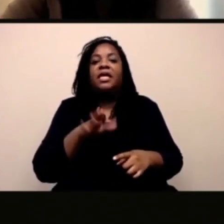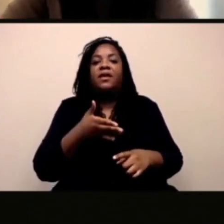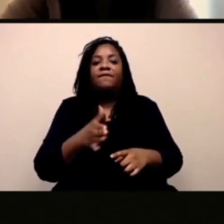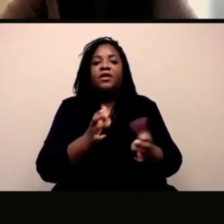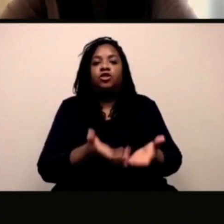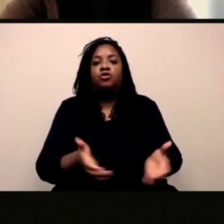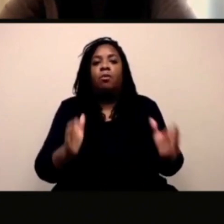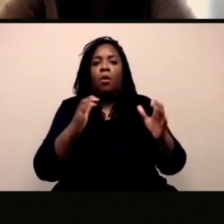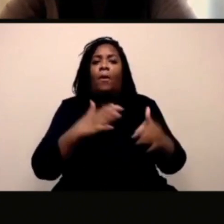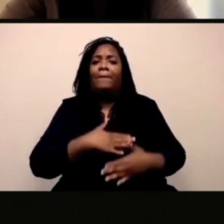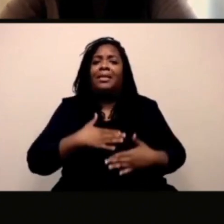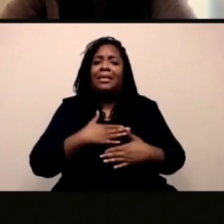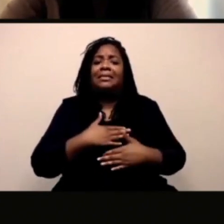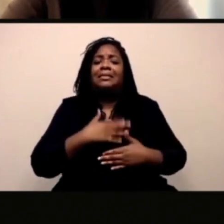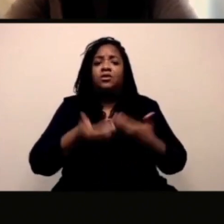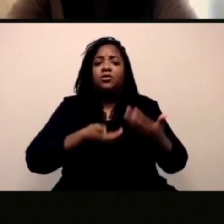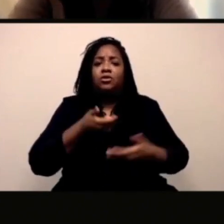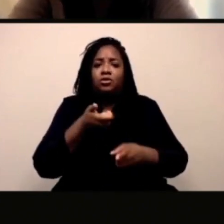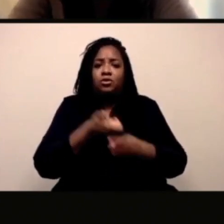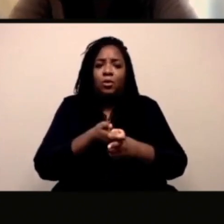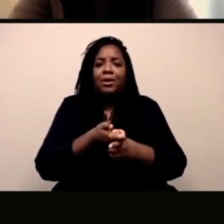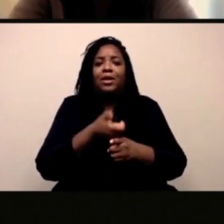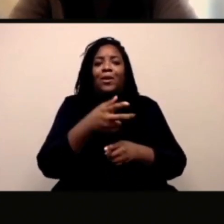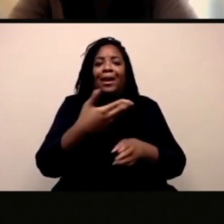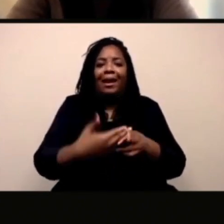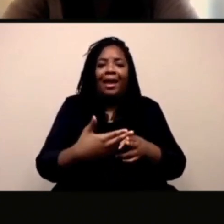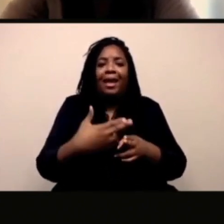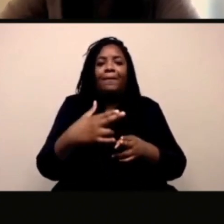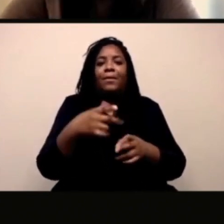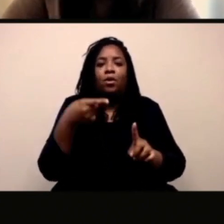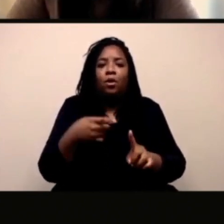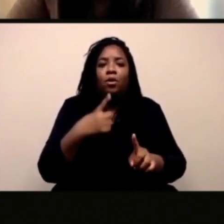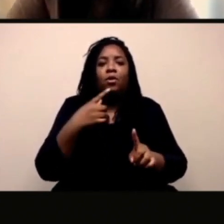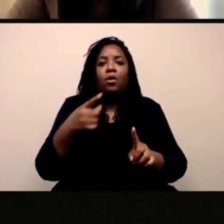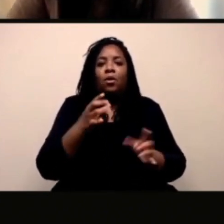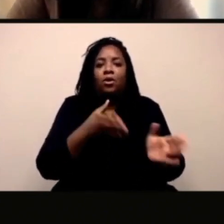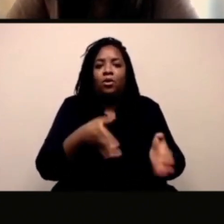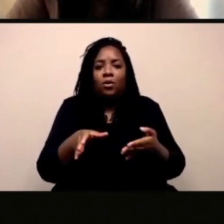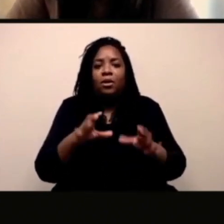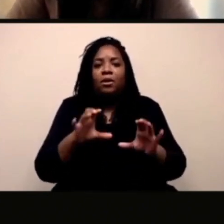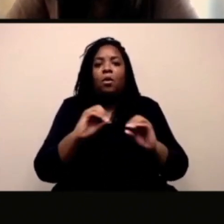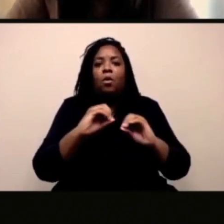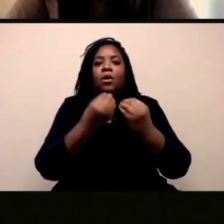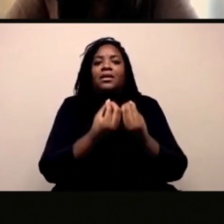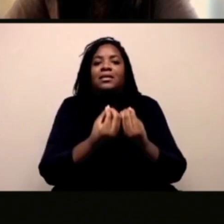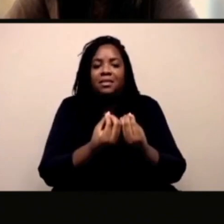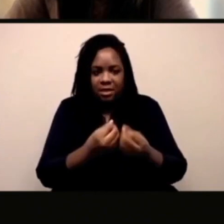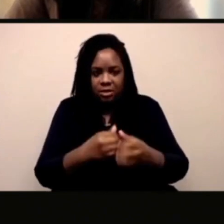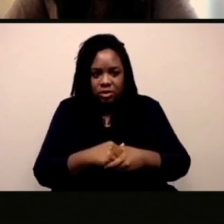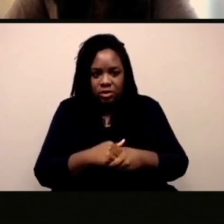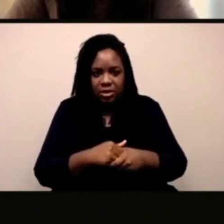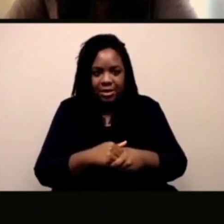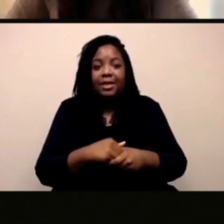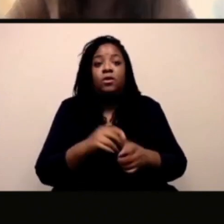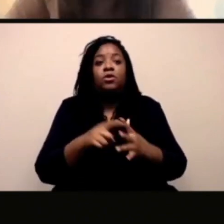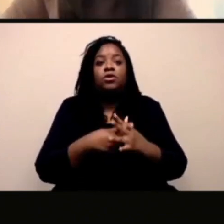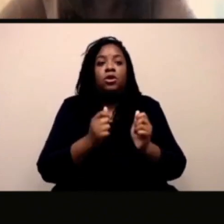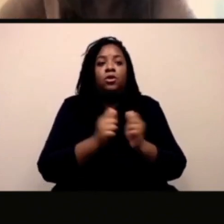introduce your name and your role in organization and popcorn it to the next person. So I'll send it to Ariam